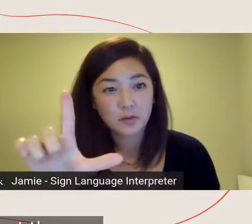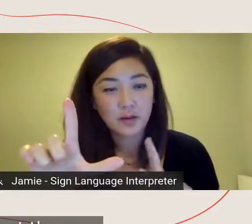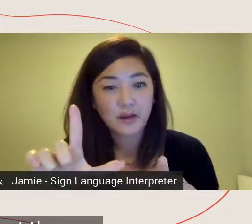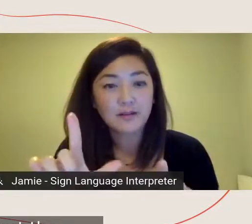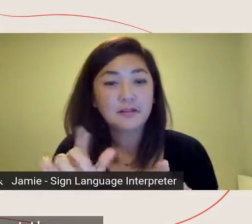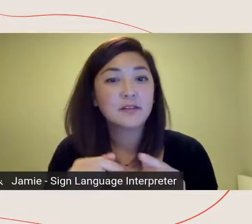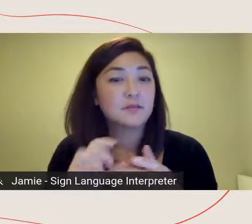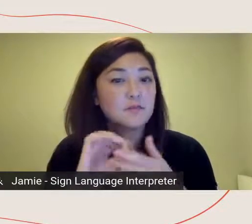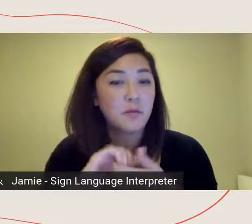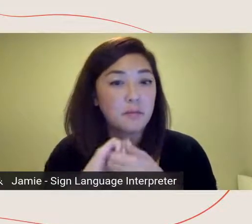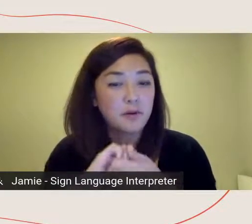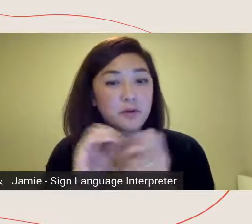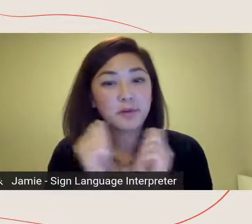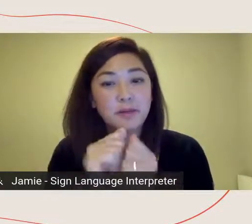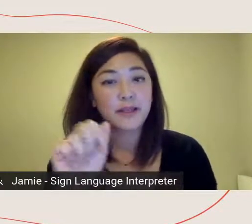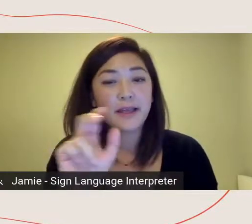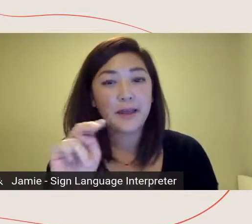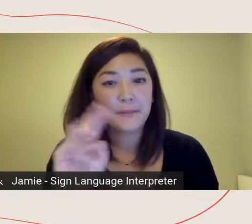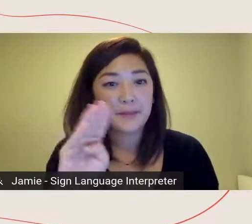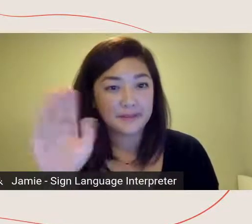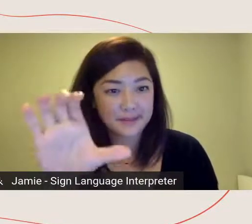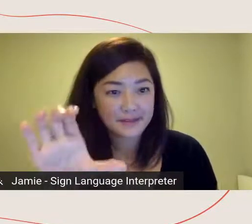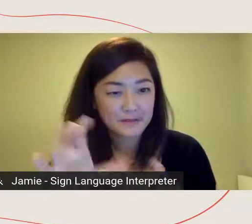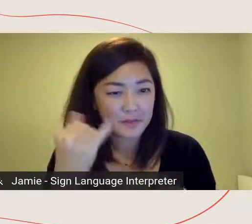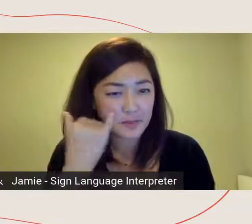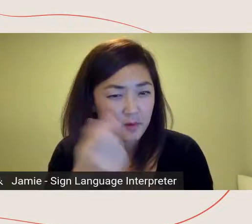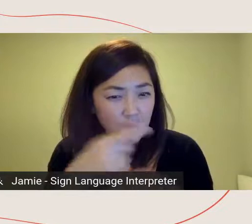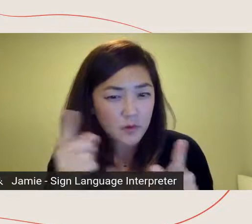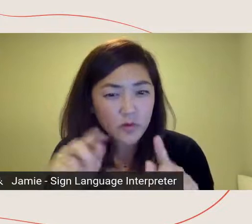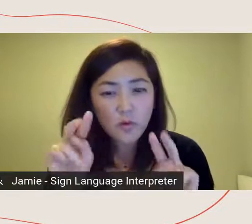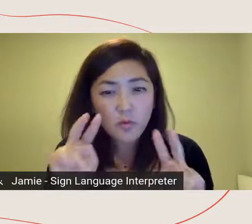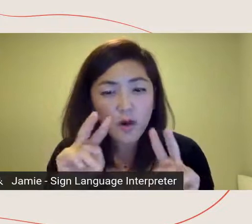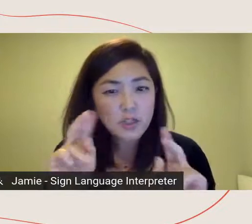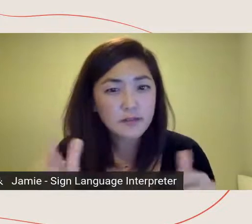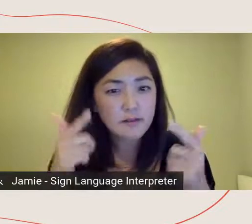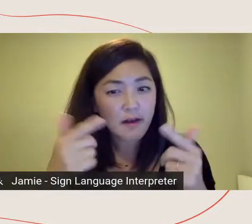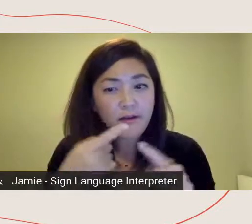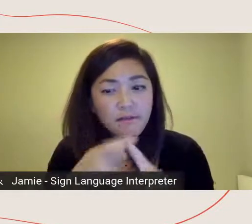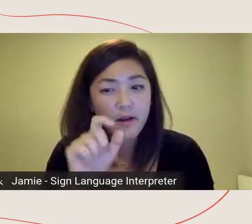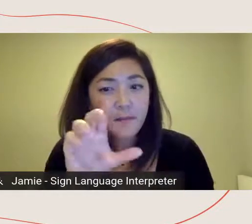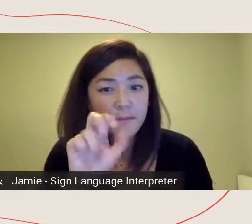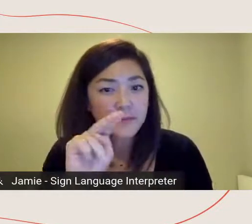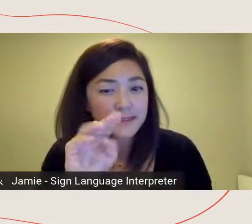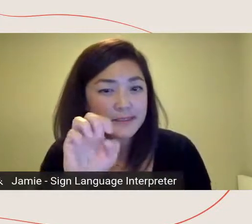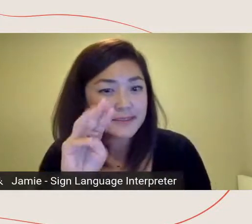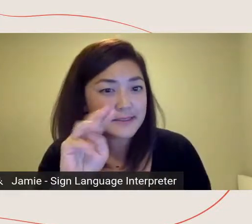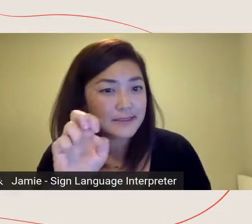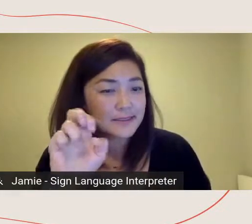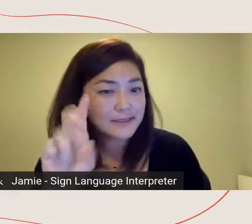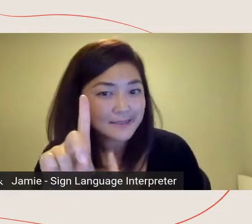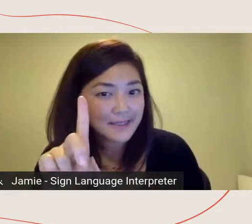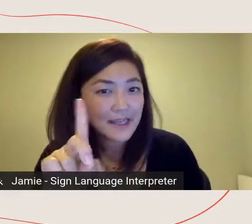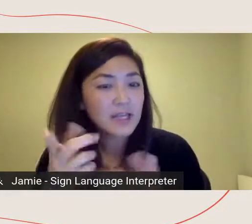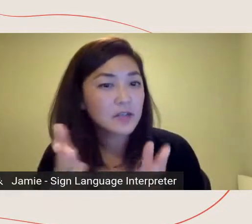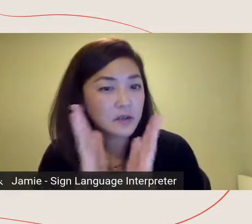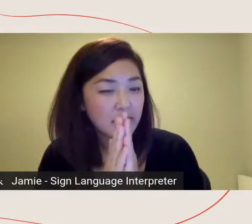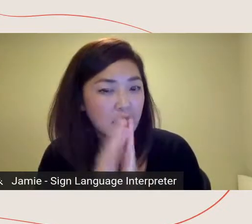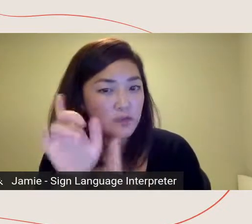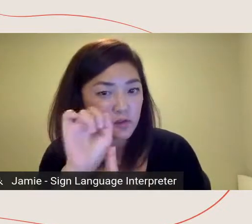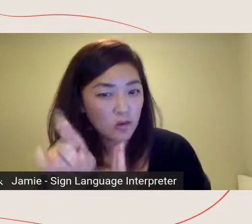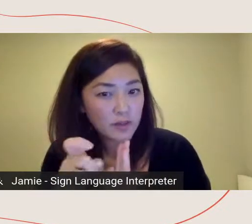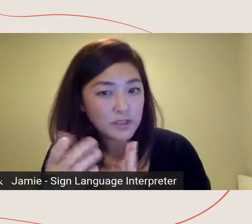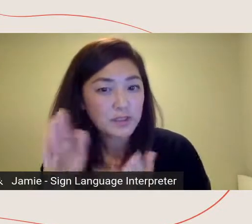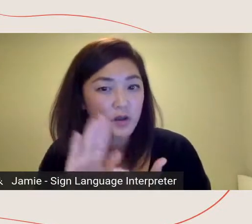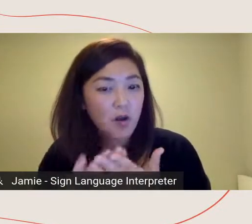moment. If you're watching live from CineSend and you want to ask our guests questions, use the Ask a Question interface.